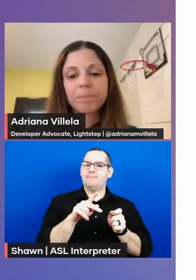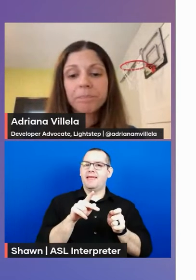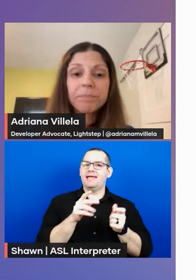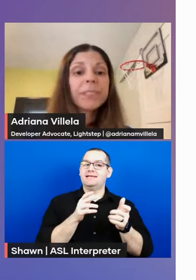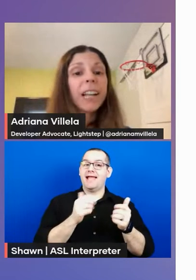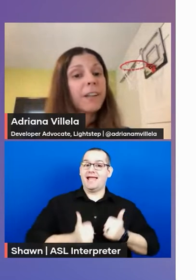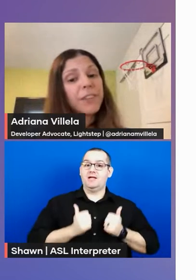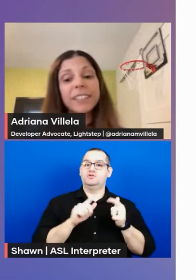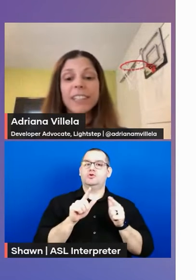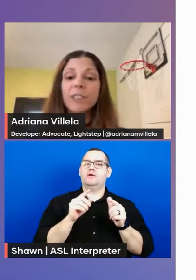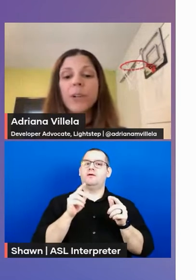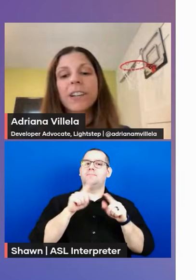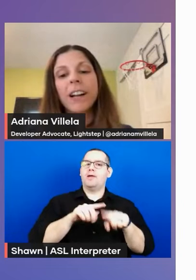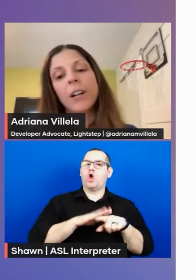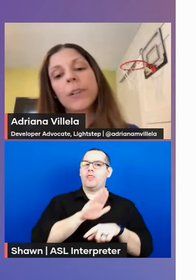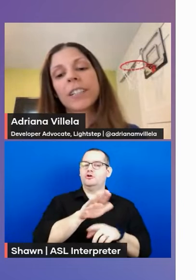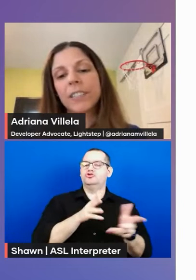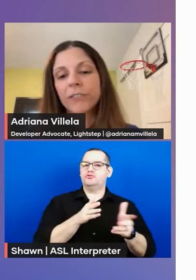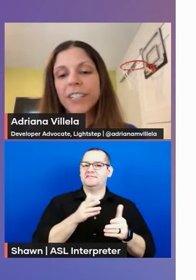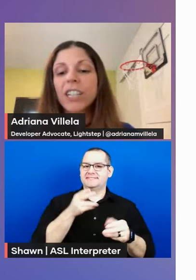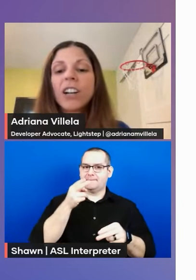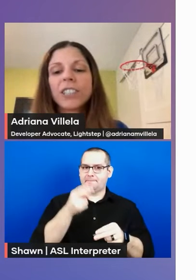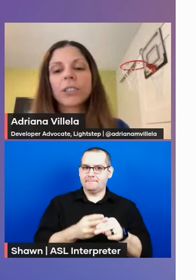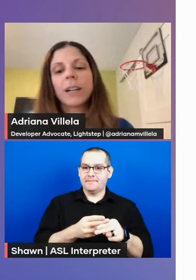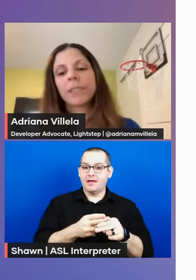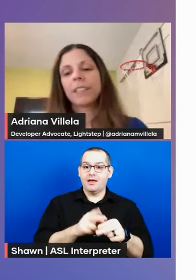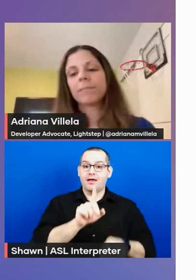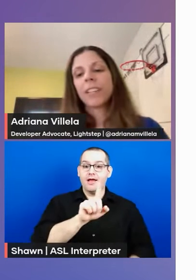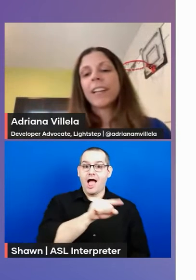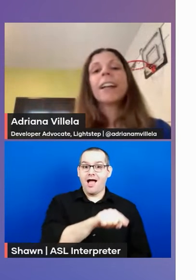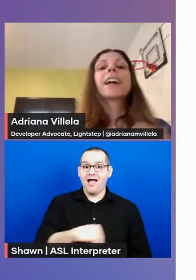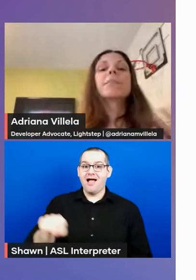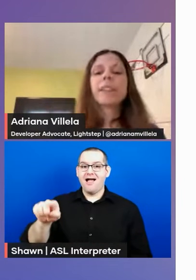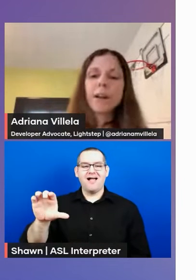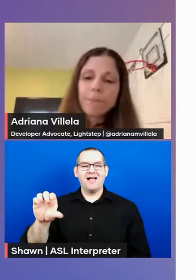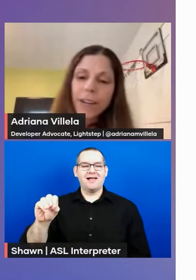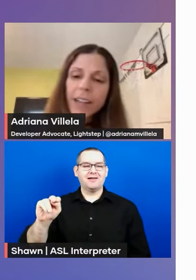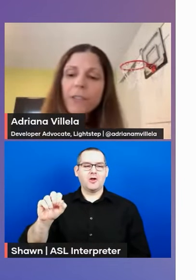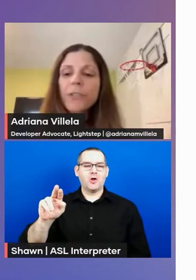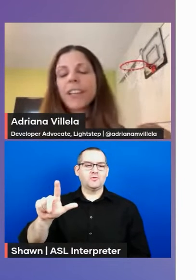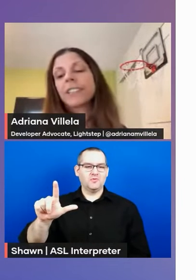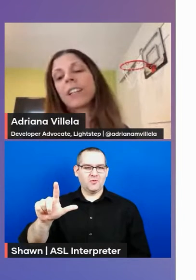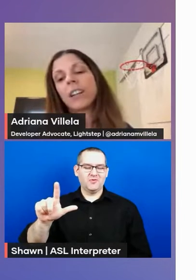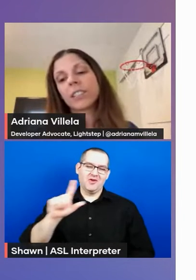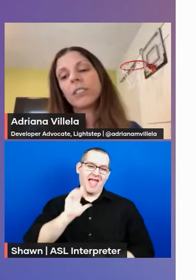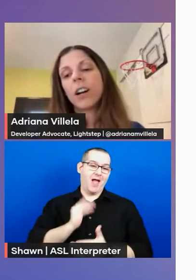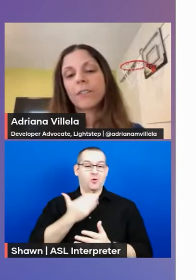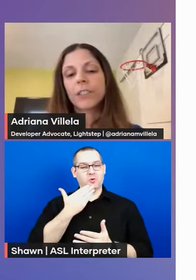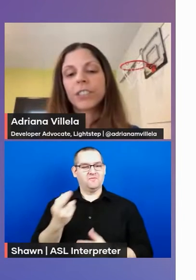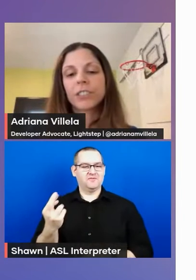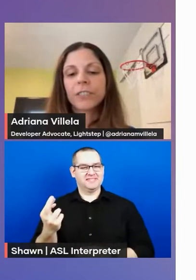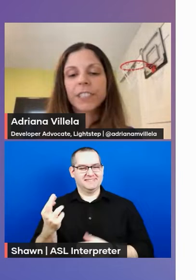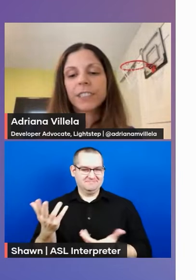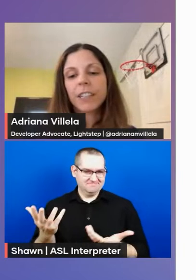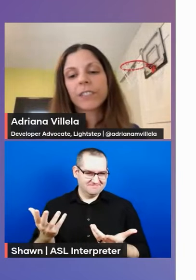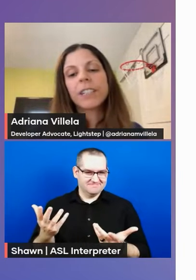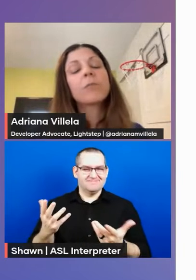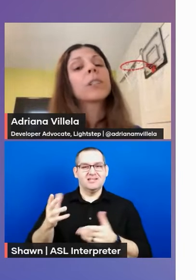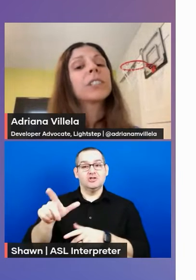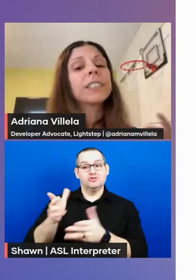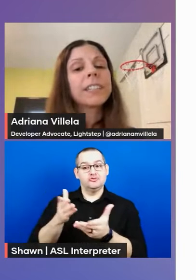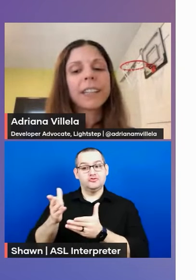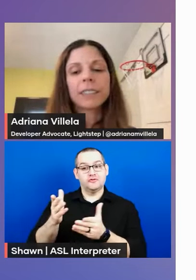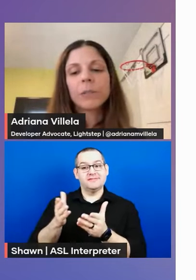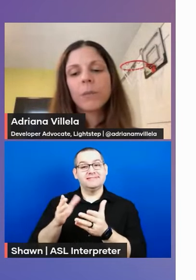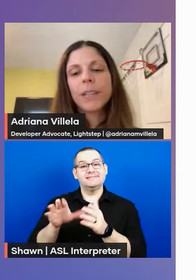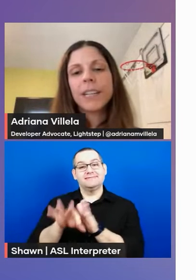name. And this is where our good friend Consul comes in. And among other things, Consul offers service discovery,